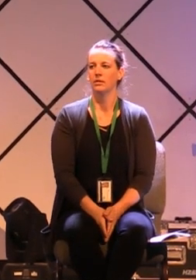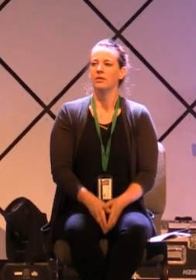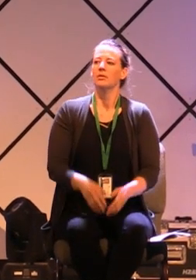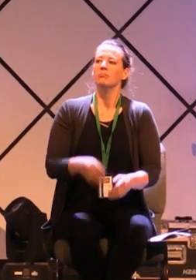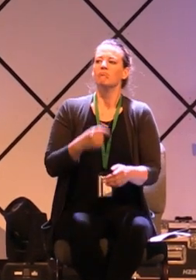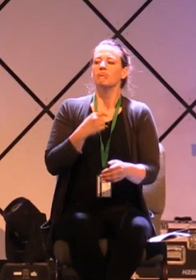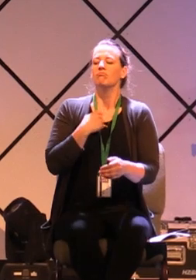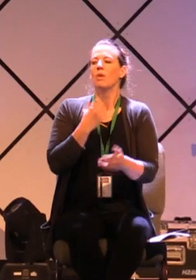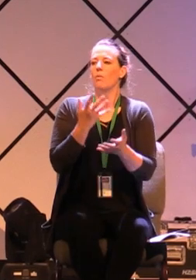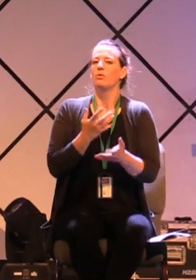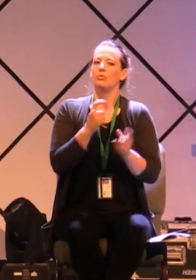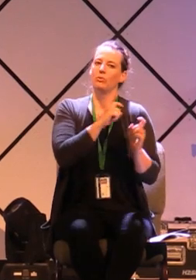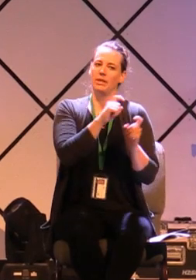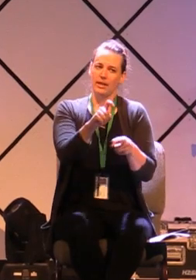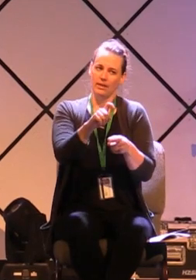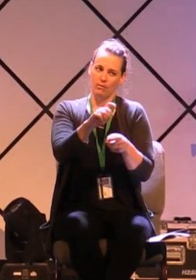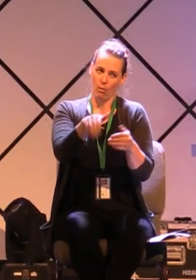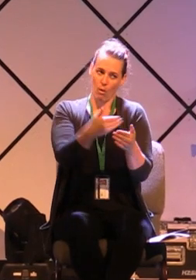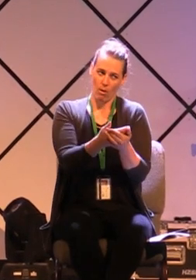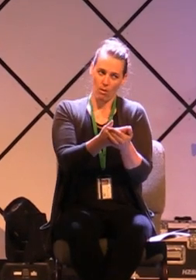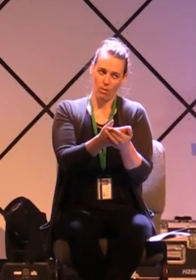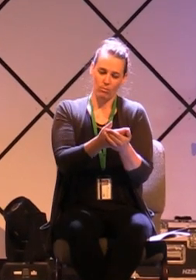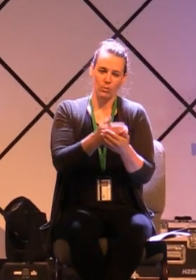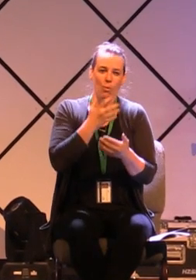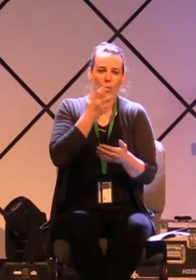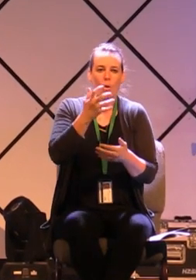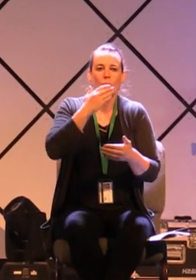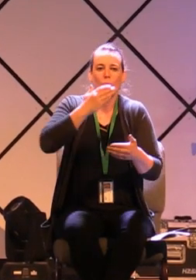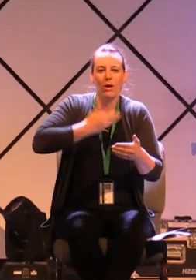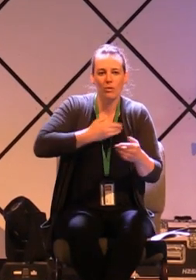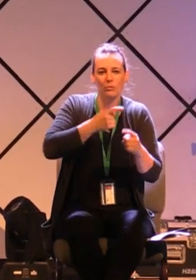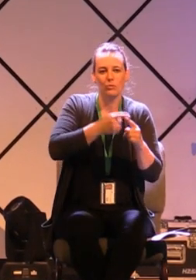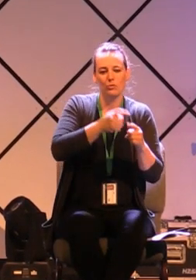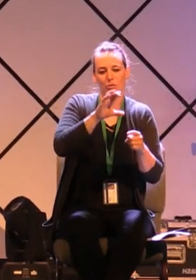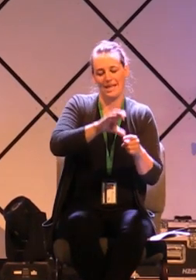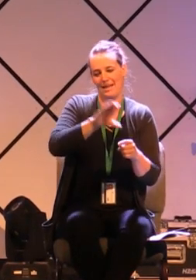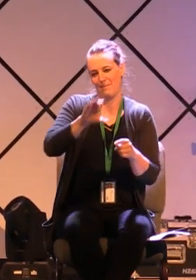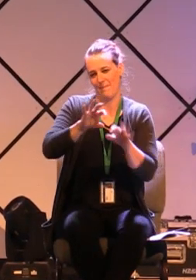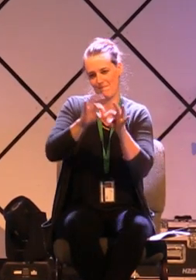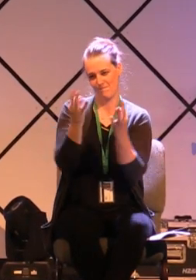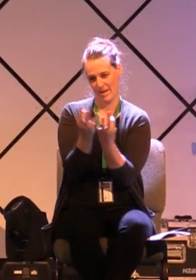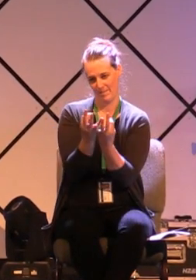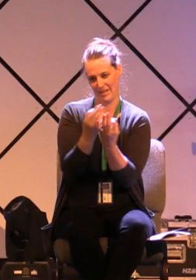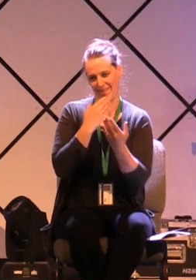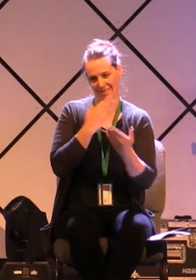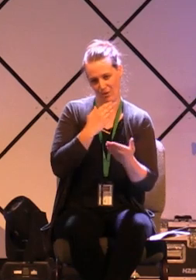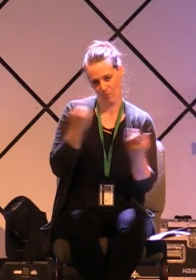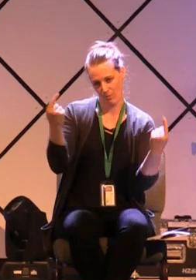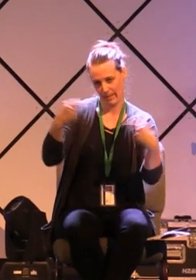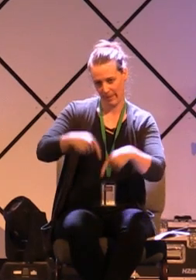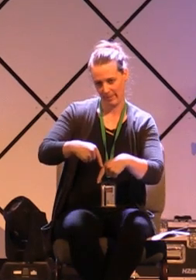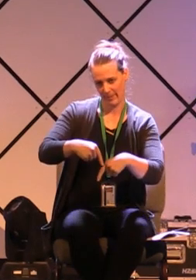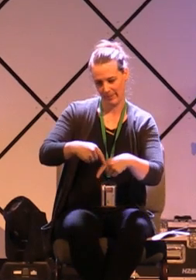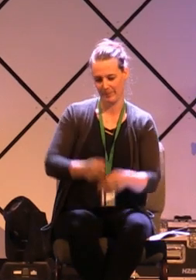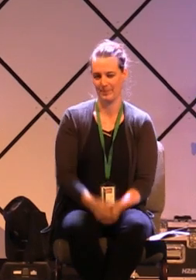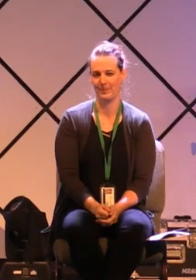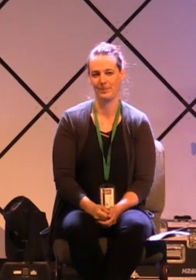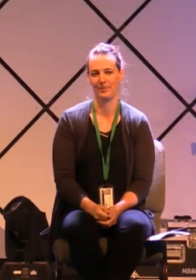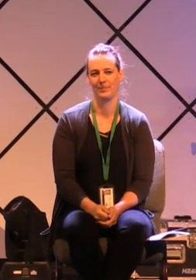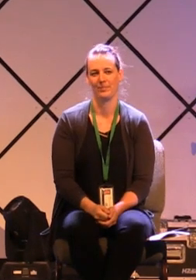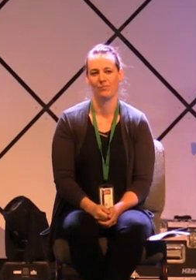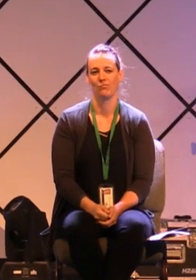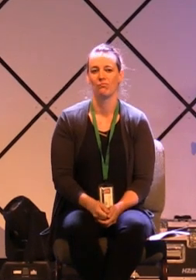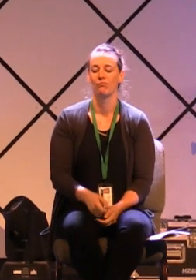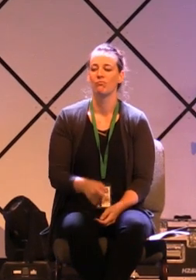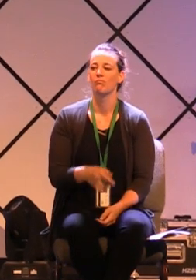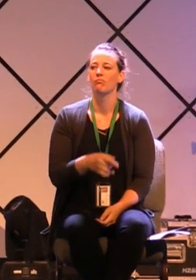Well, I just want to give you all a very warm welcome to the Canine Companions family, and thank you for being here today.